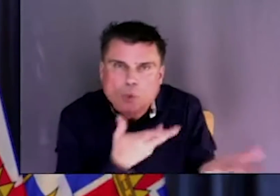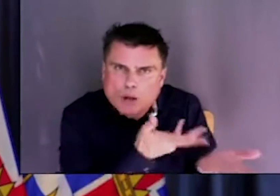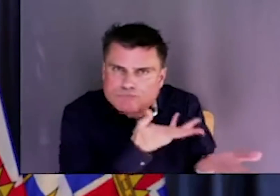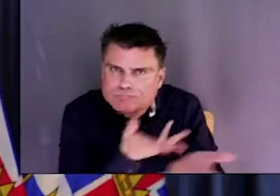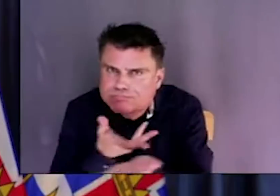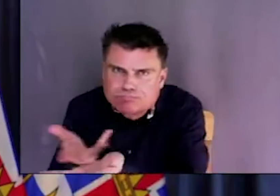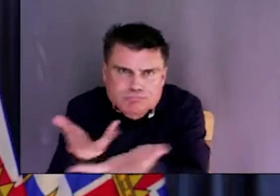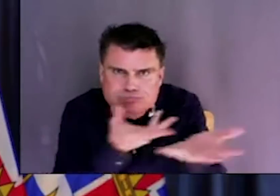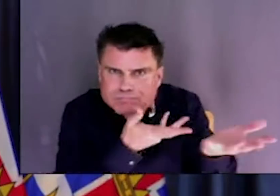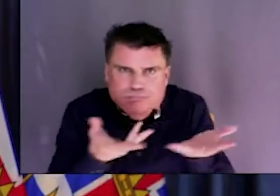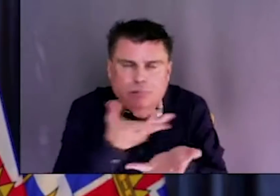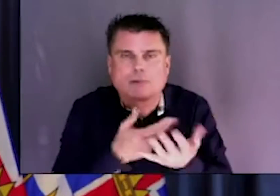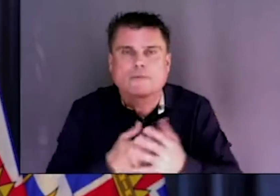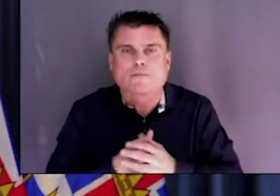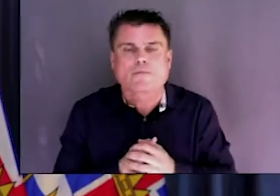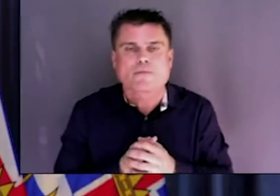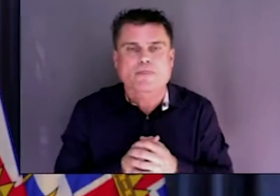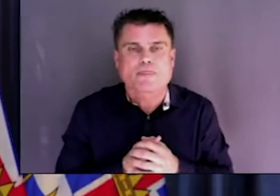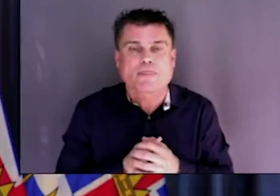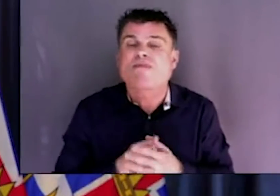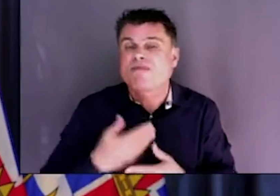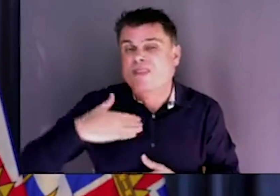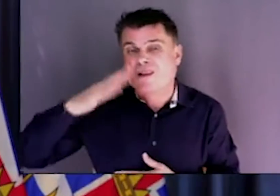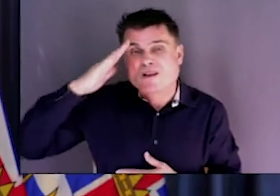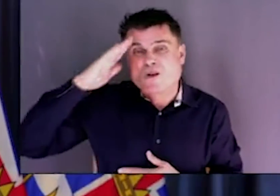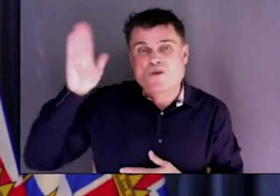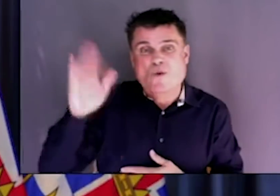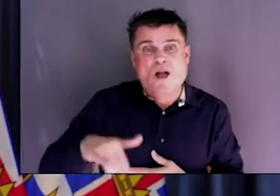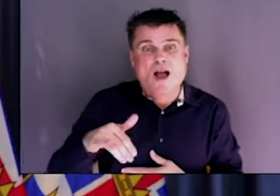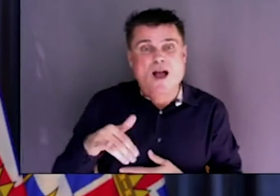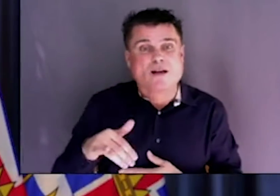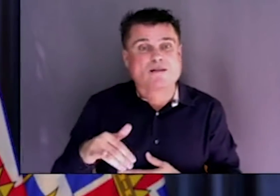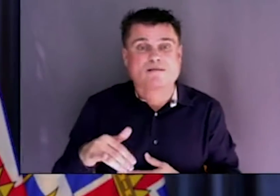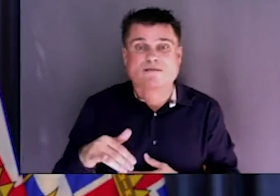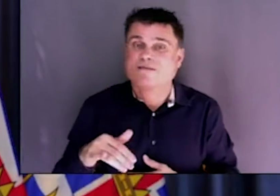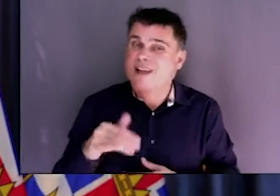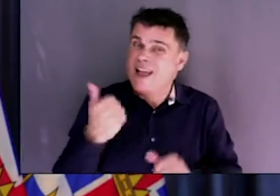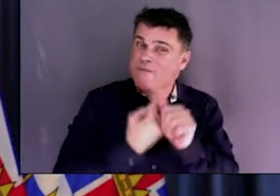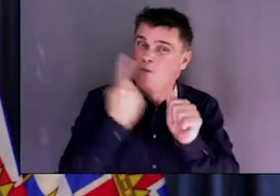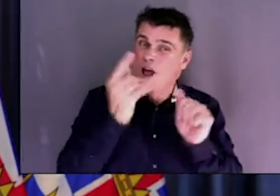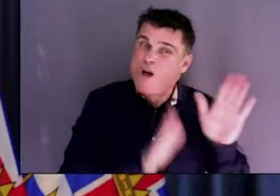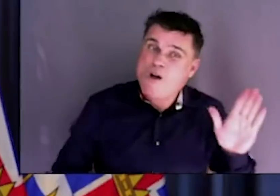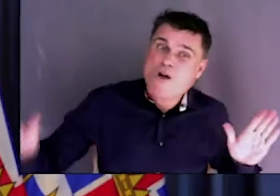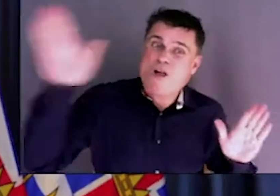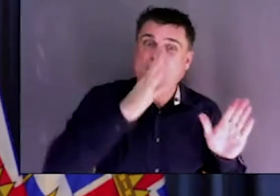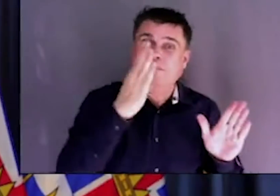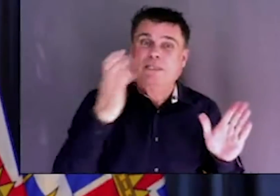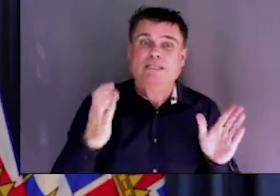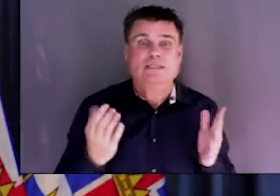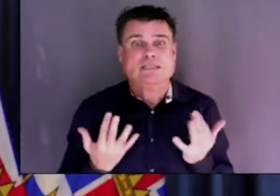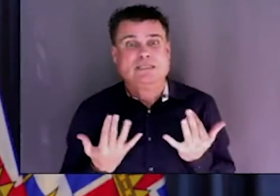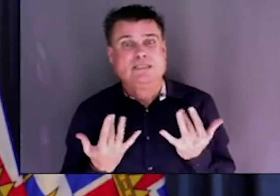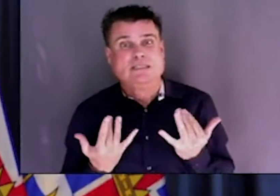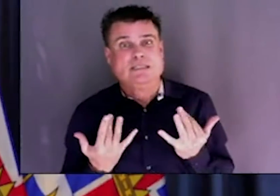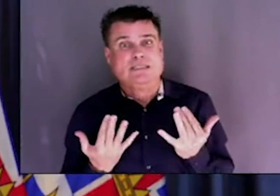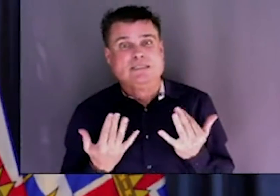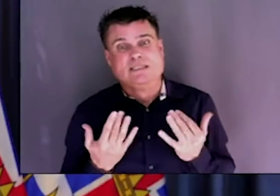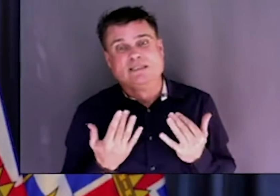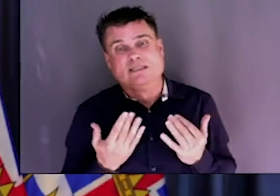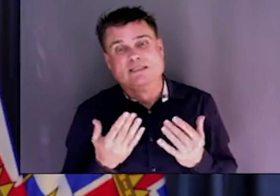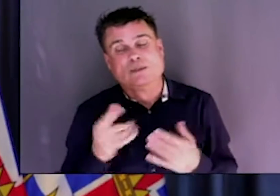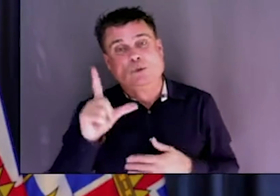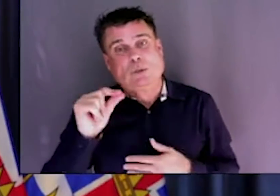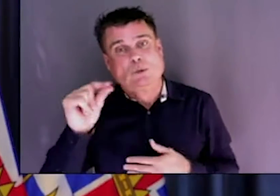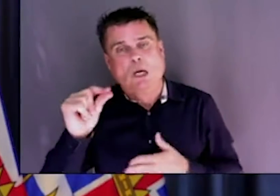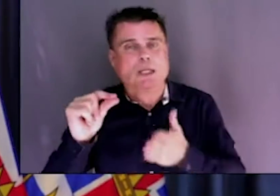that is not waiting anxiously for the end of 2020 so that we can have some hope that the next year will be better than the one we've just experienced.